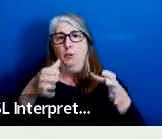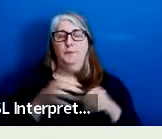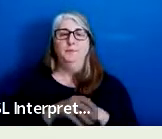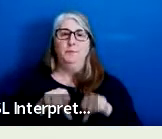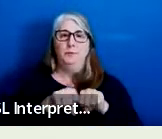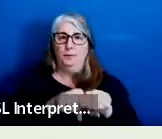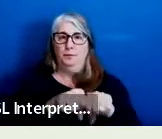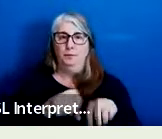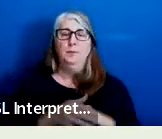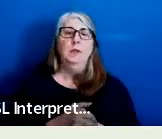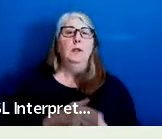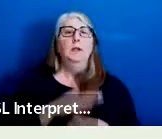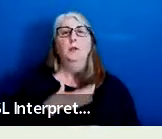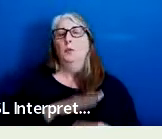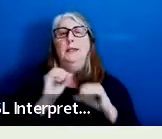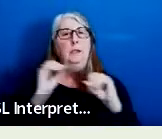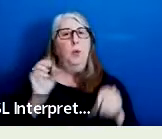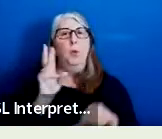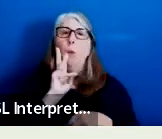please, no liquids.